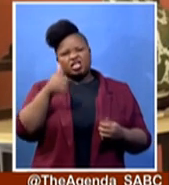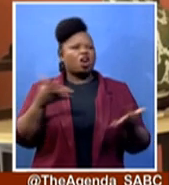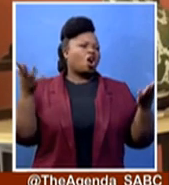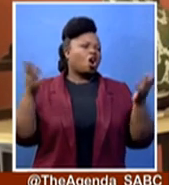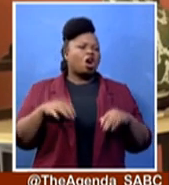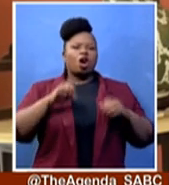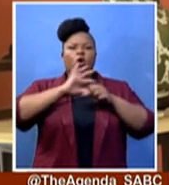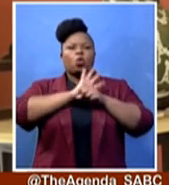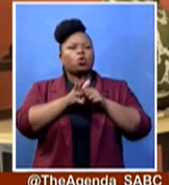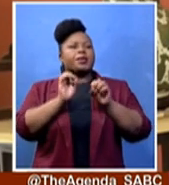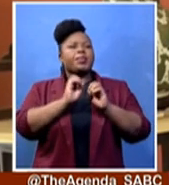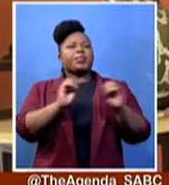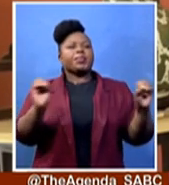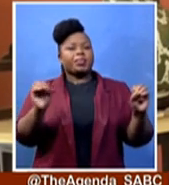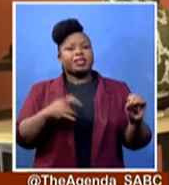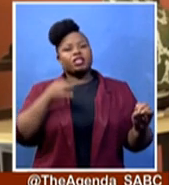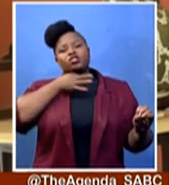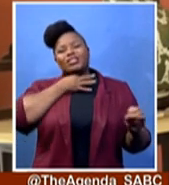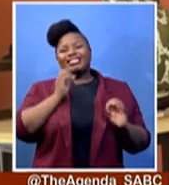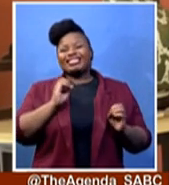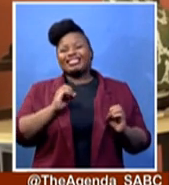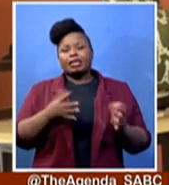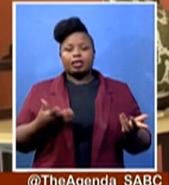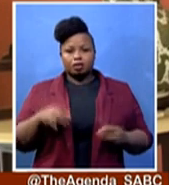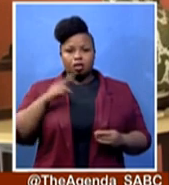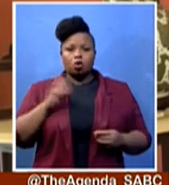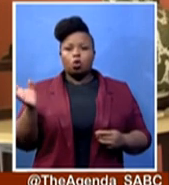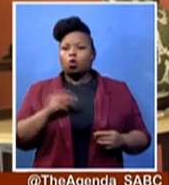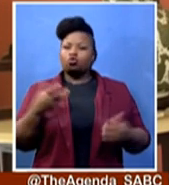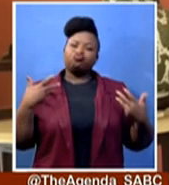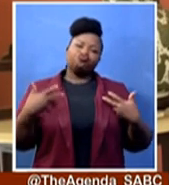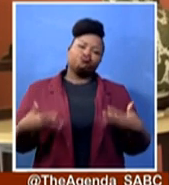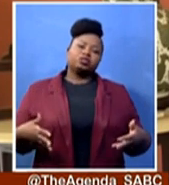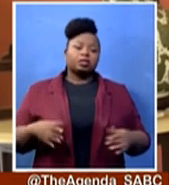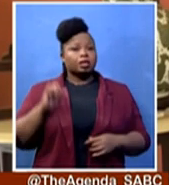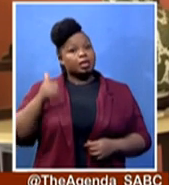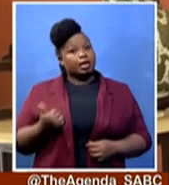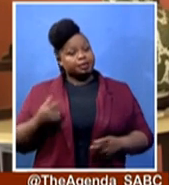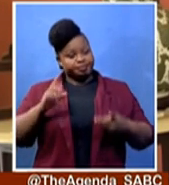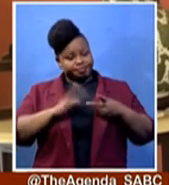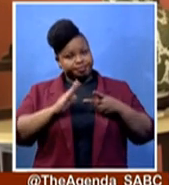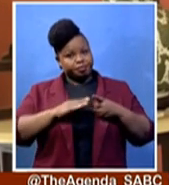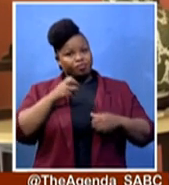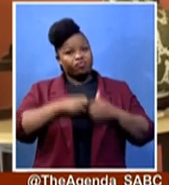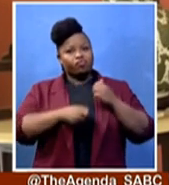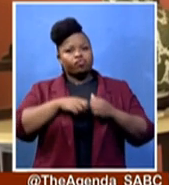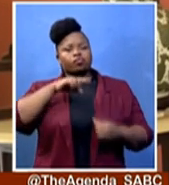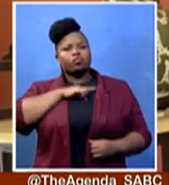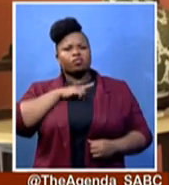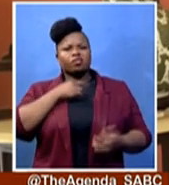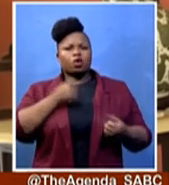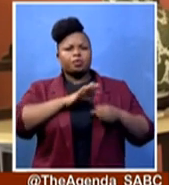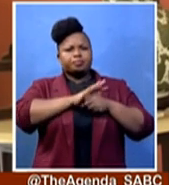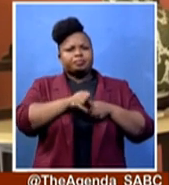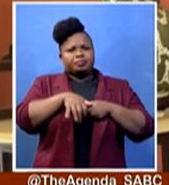why everyone's guard was really low. The other problem seems to be that there has been a mutation in the virus in the country. It's been identified as